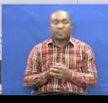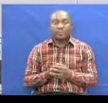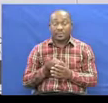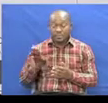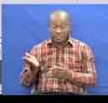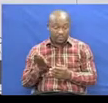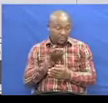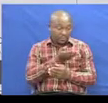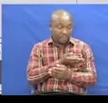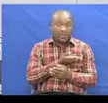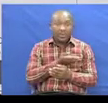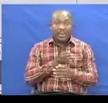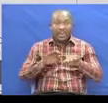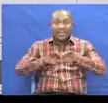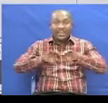by